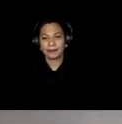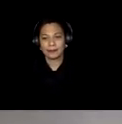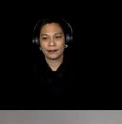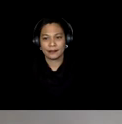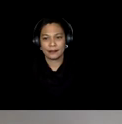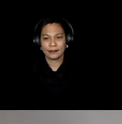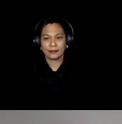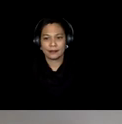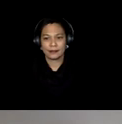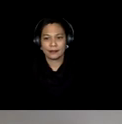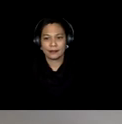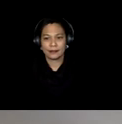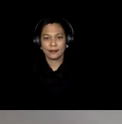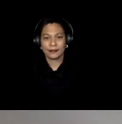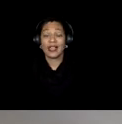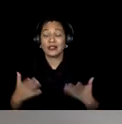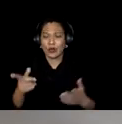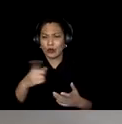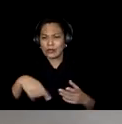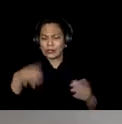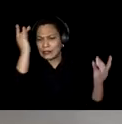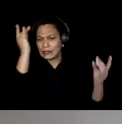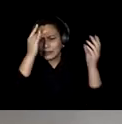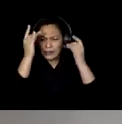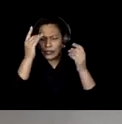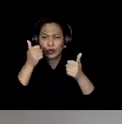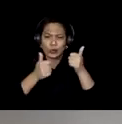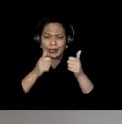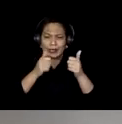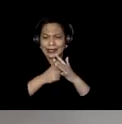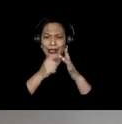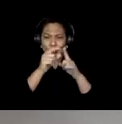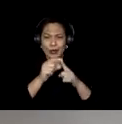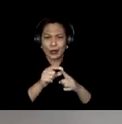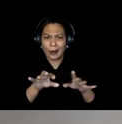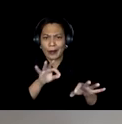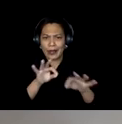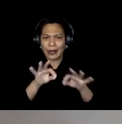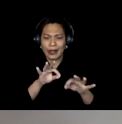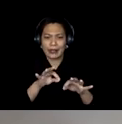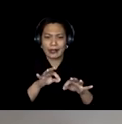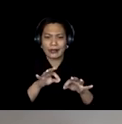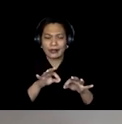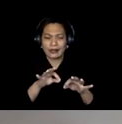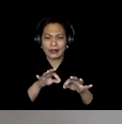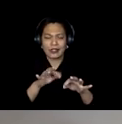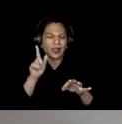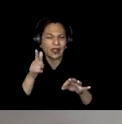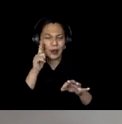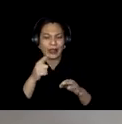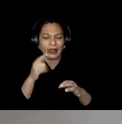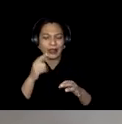So when you're trying to pick these keywords, and we'll go into a little bit of an exercise later, brainstorming some